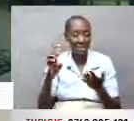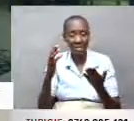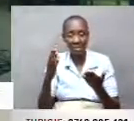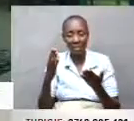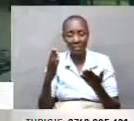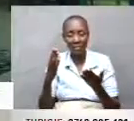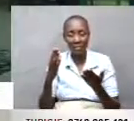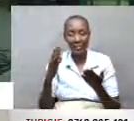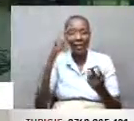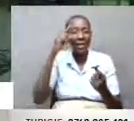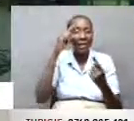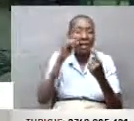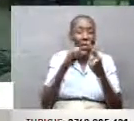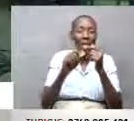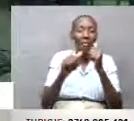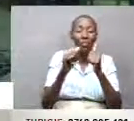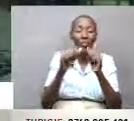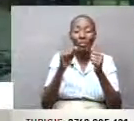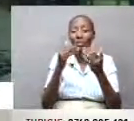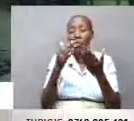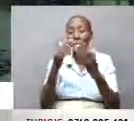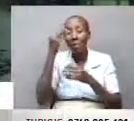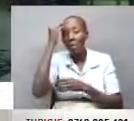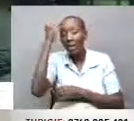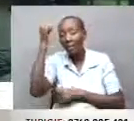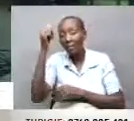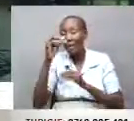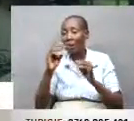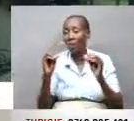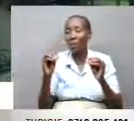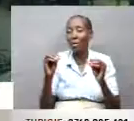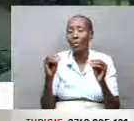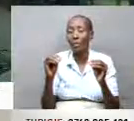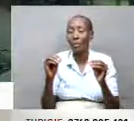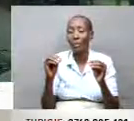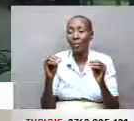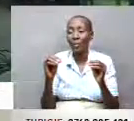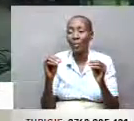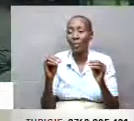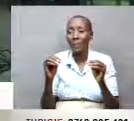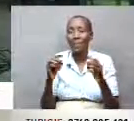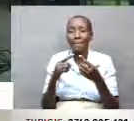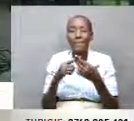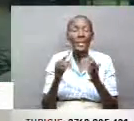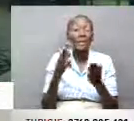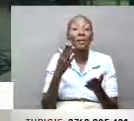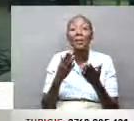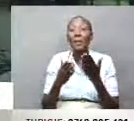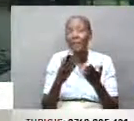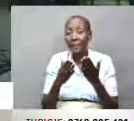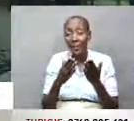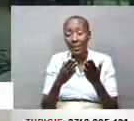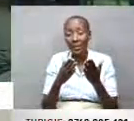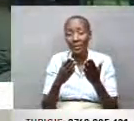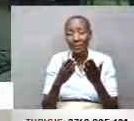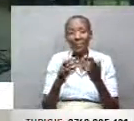philosophy is sometimes you might not be endowed with the brains for all the class subjects, but probably you are able